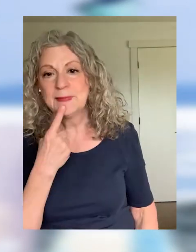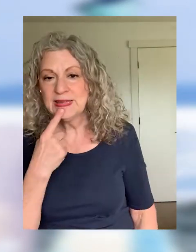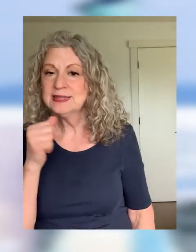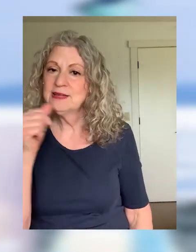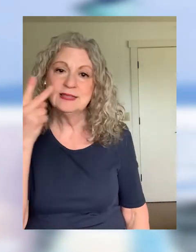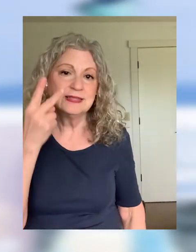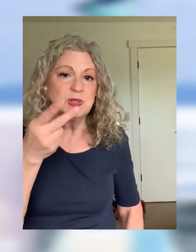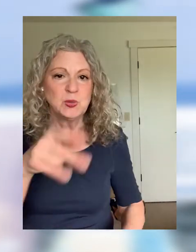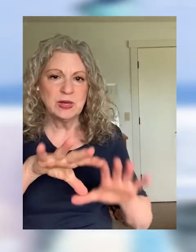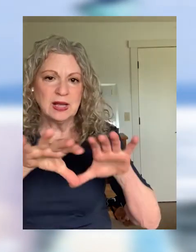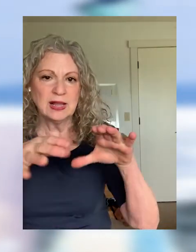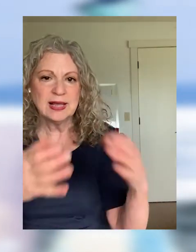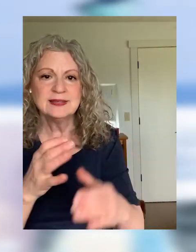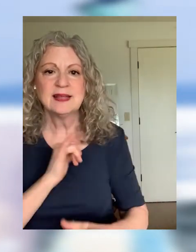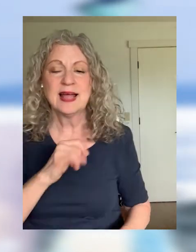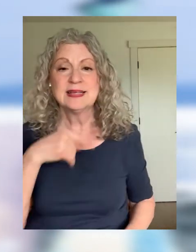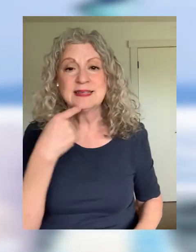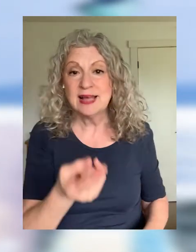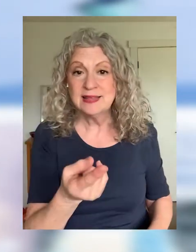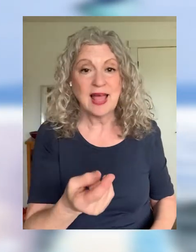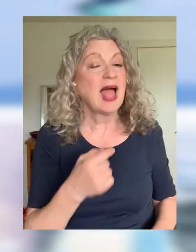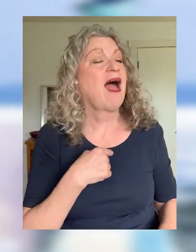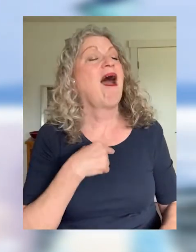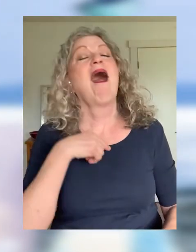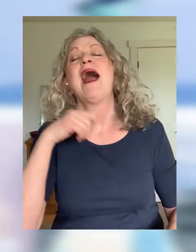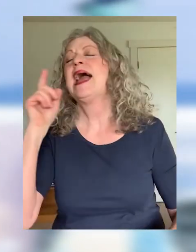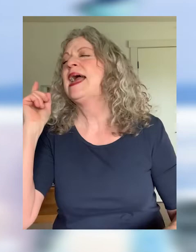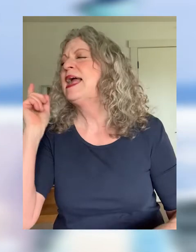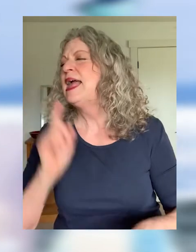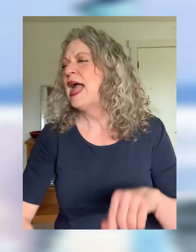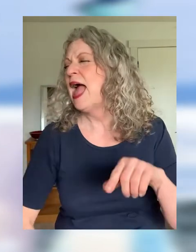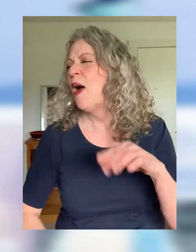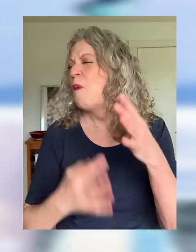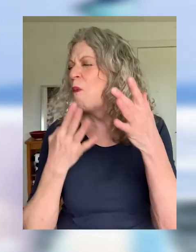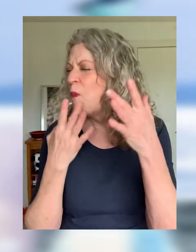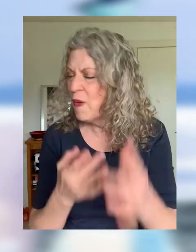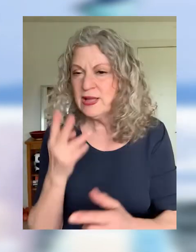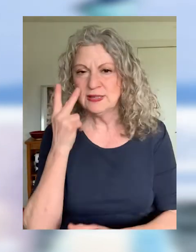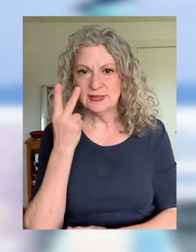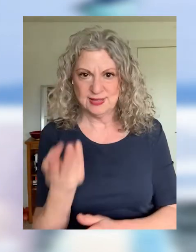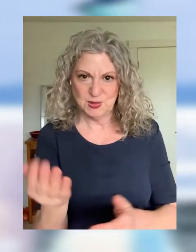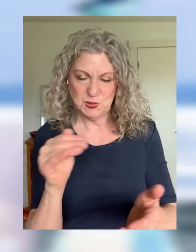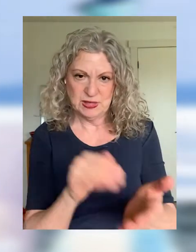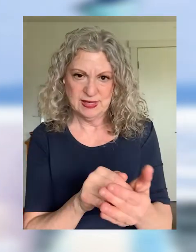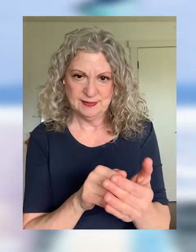class. I tell them, I cannot wait to see you again.